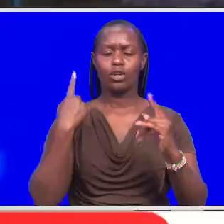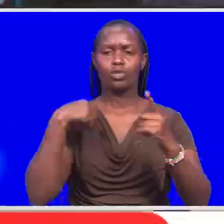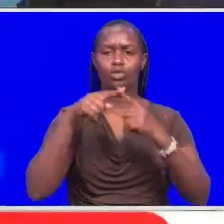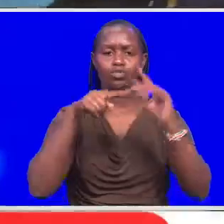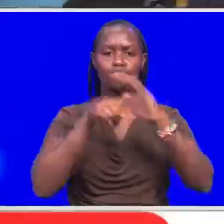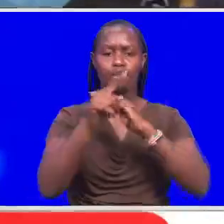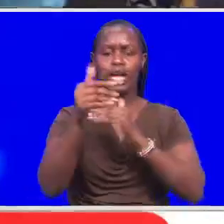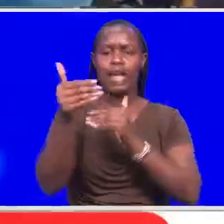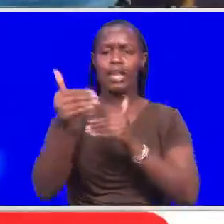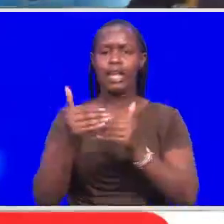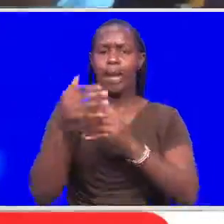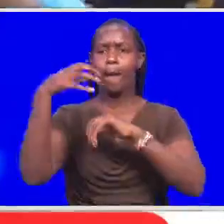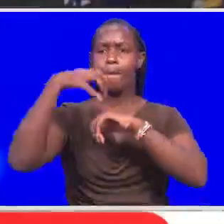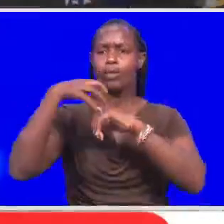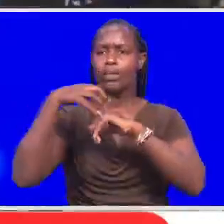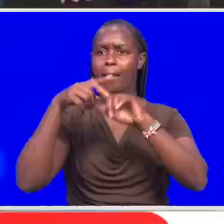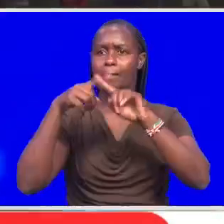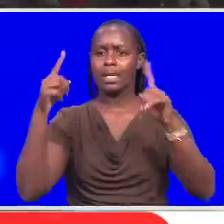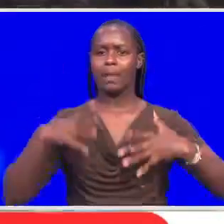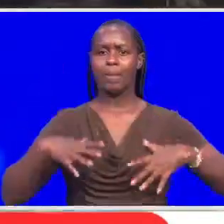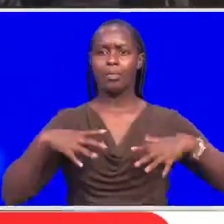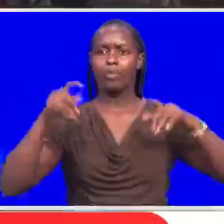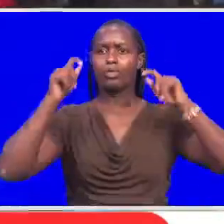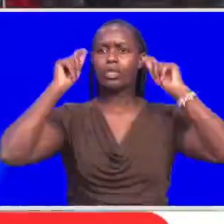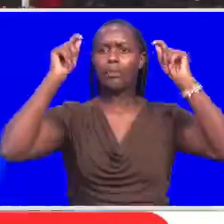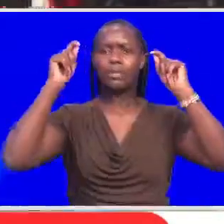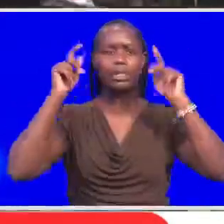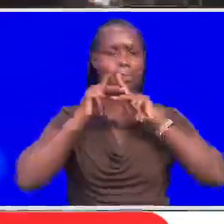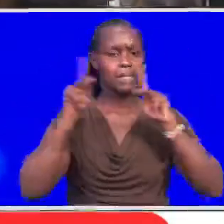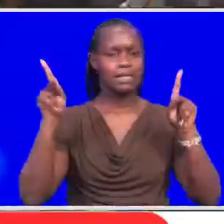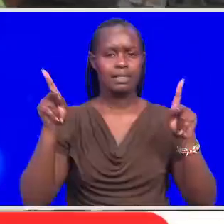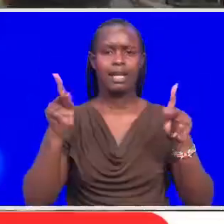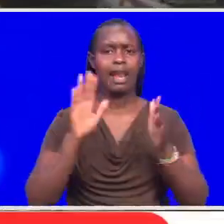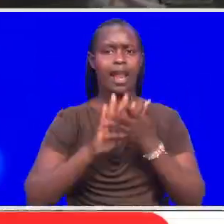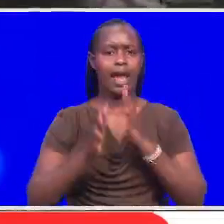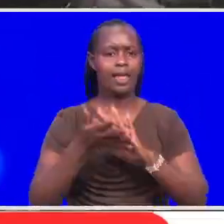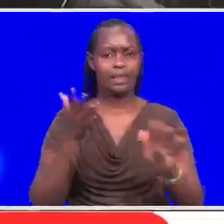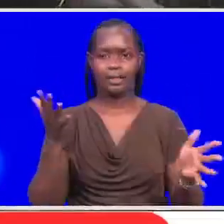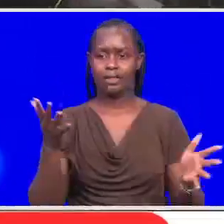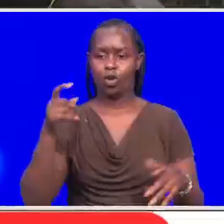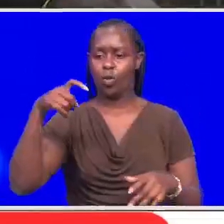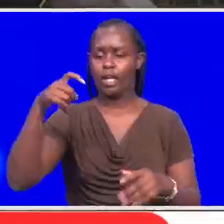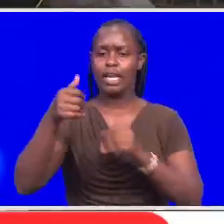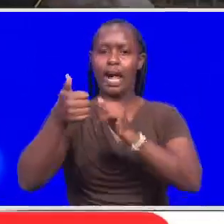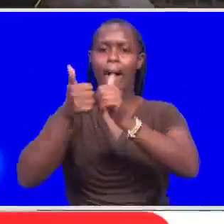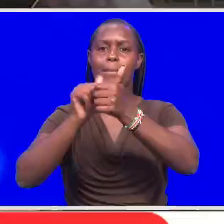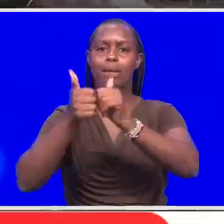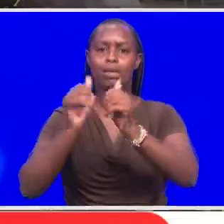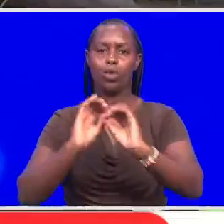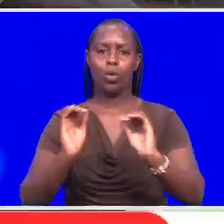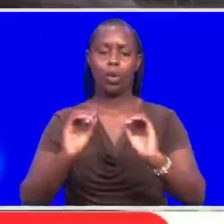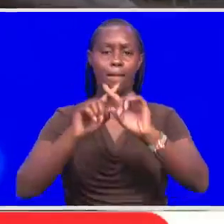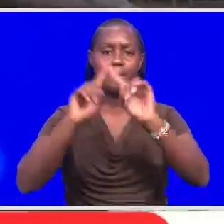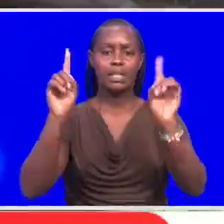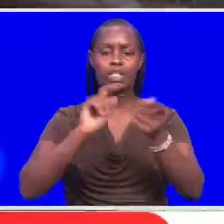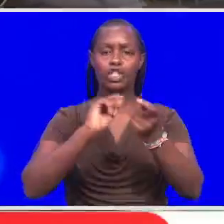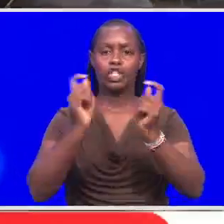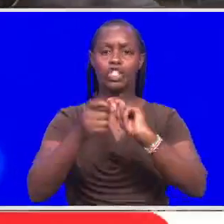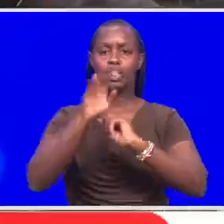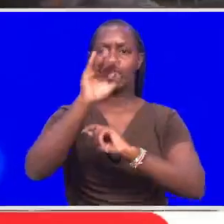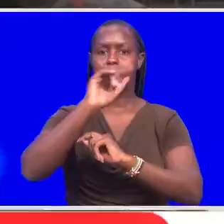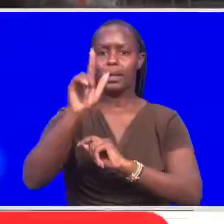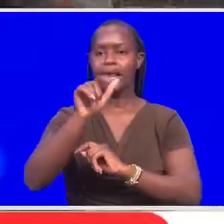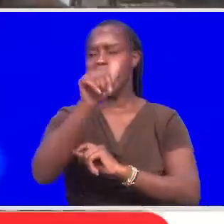jamia moskapo mbele, people are just demonstrating, just singing, nothing more. We don't need amendments, we need the bill to change. These other things